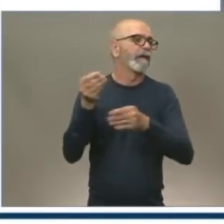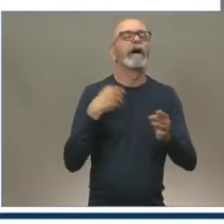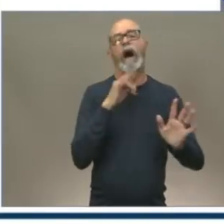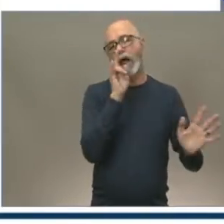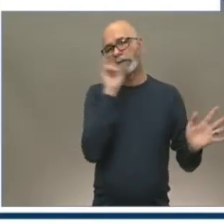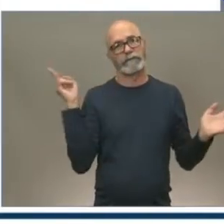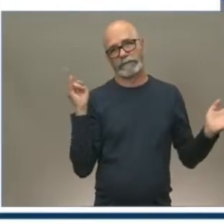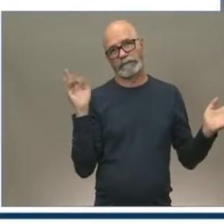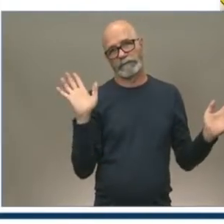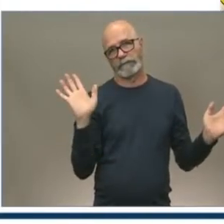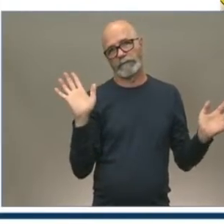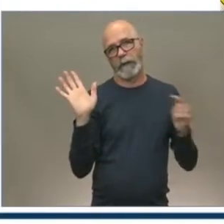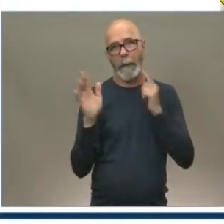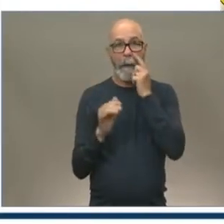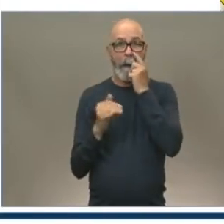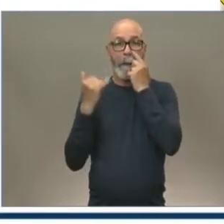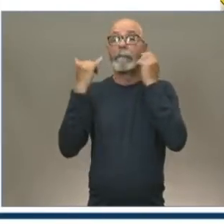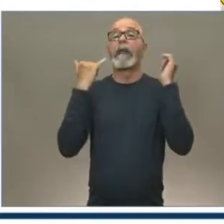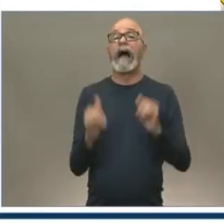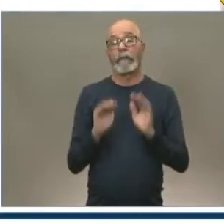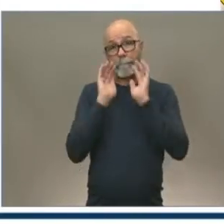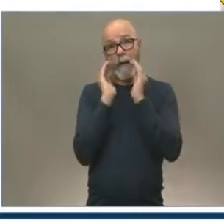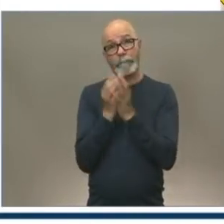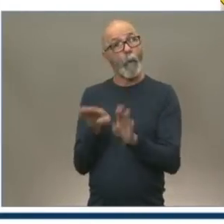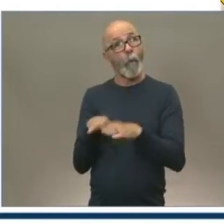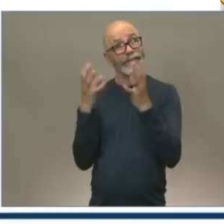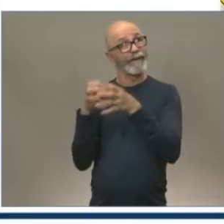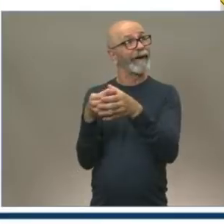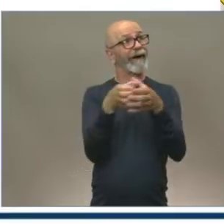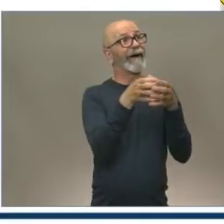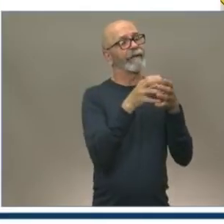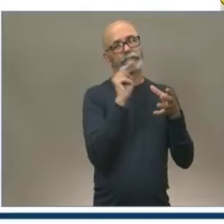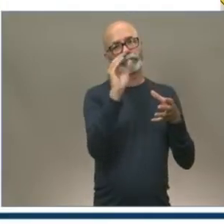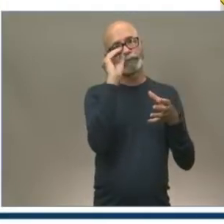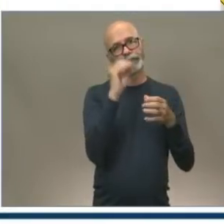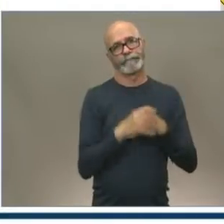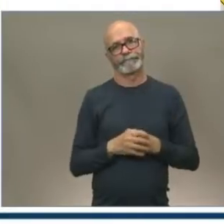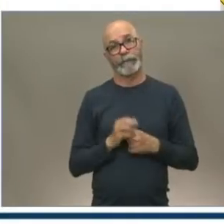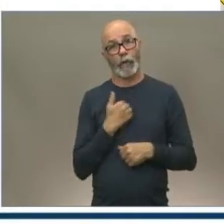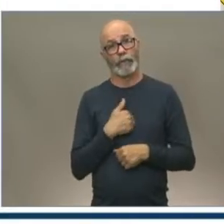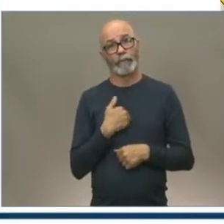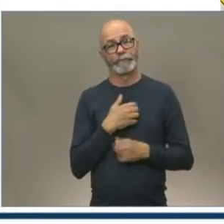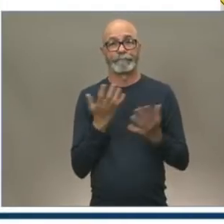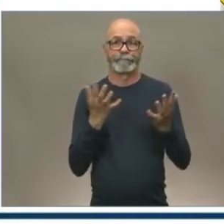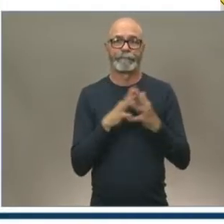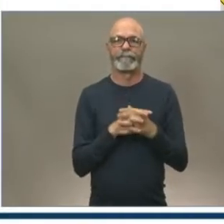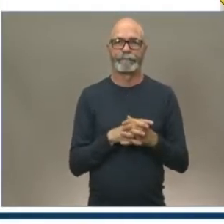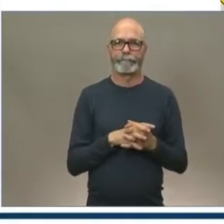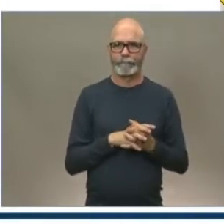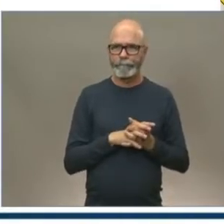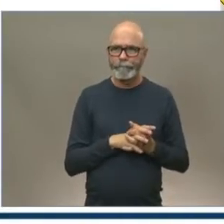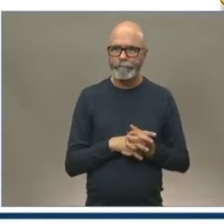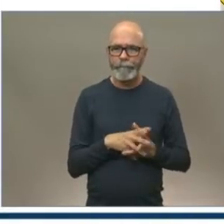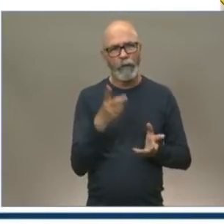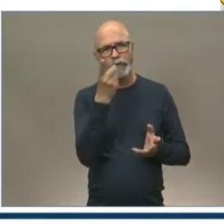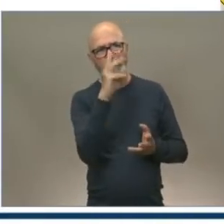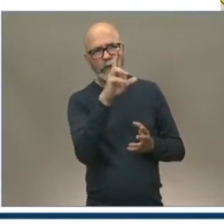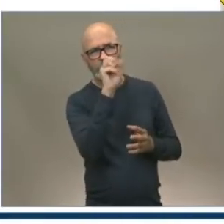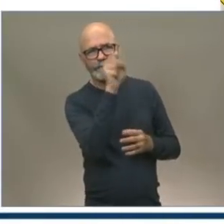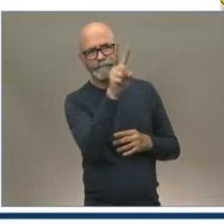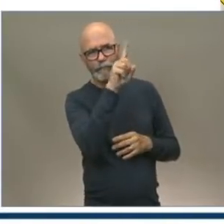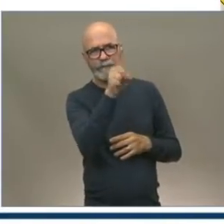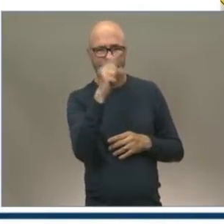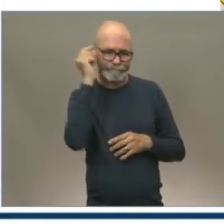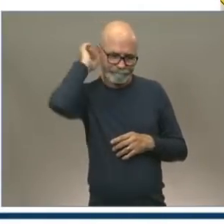time. Adrienne, please go ahead with your follow-up. And Dr. Strang, you alluded to it, but what are the precise